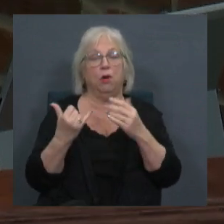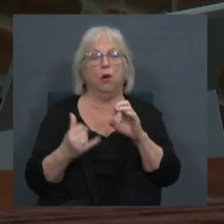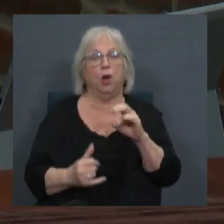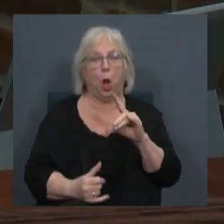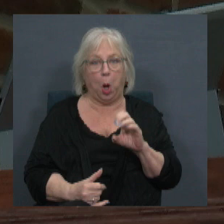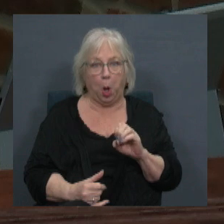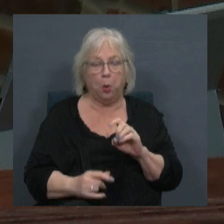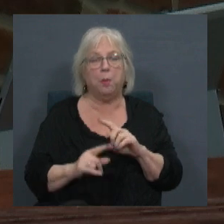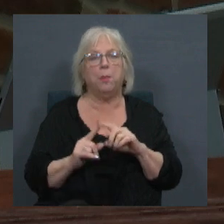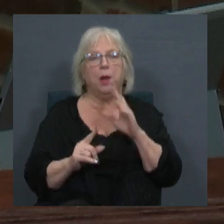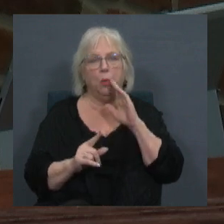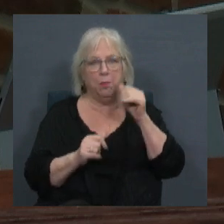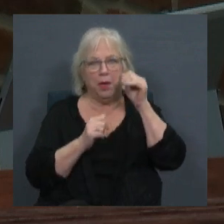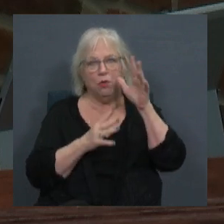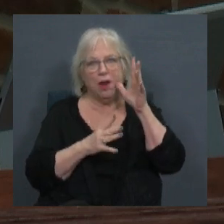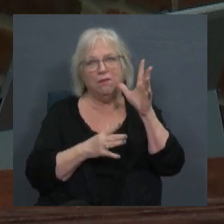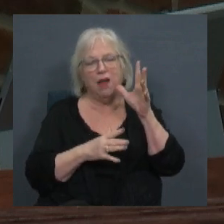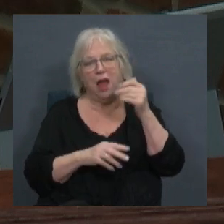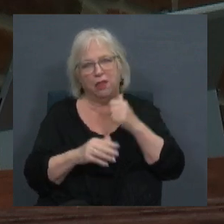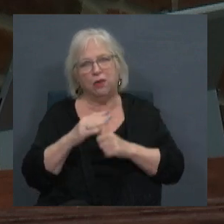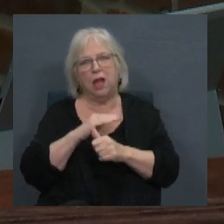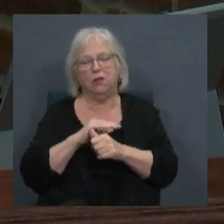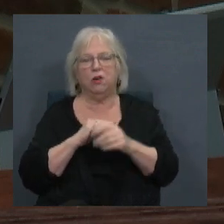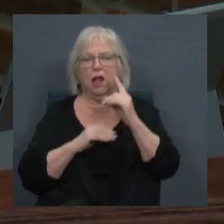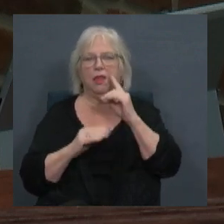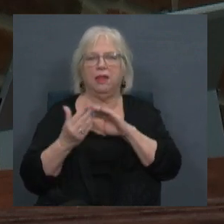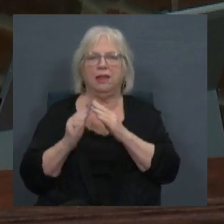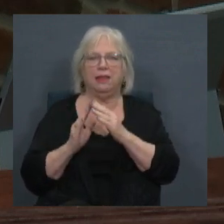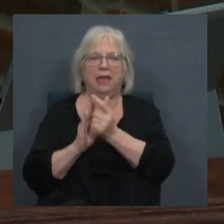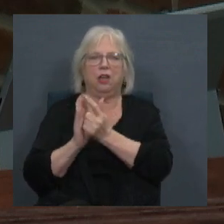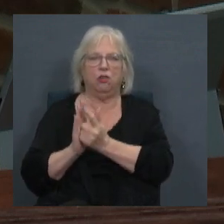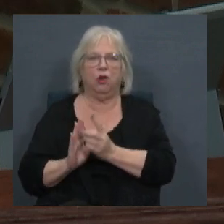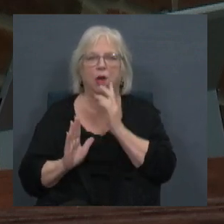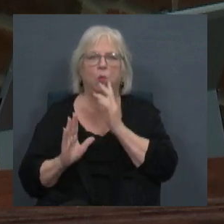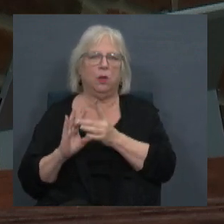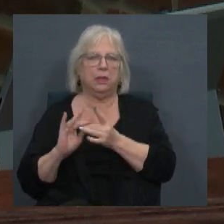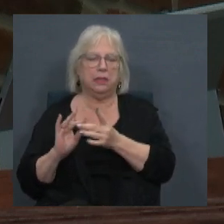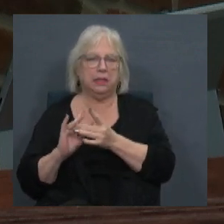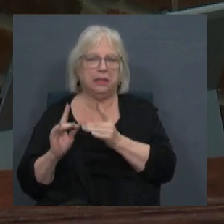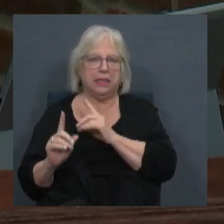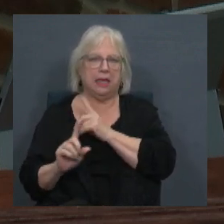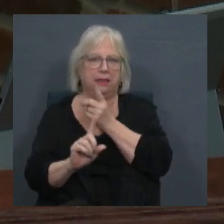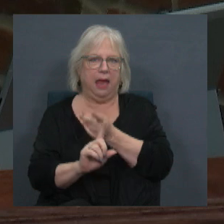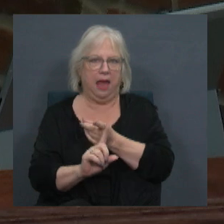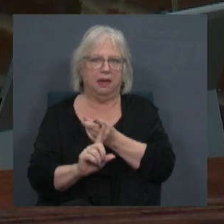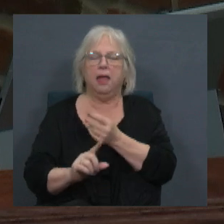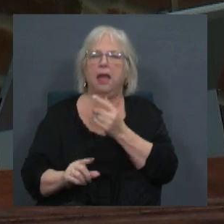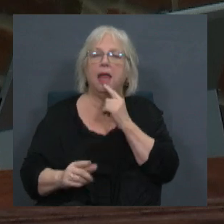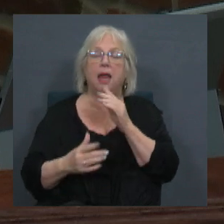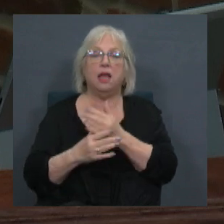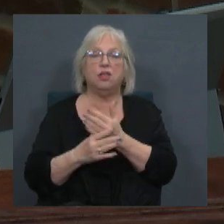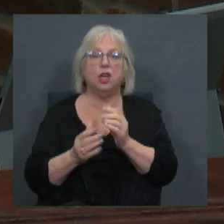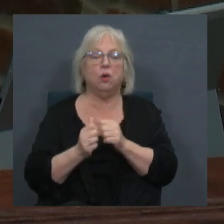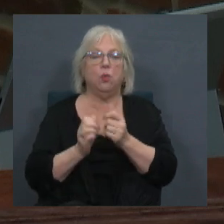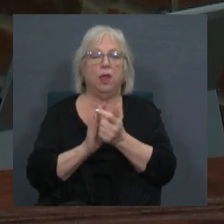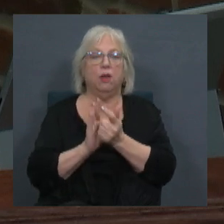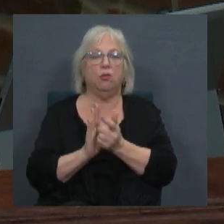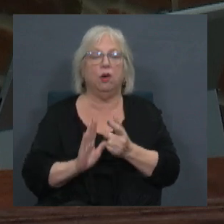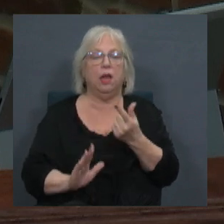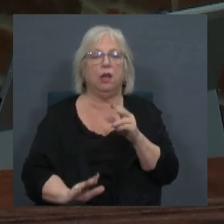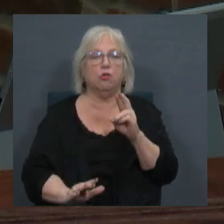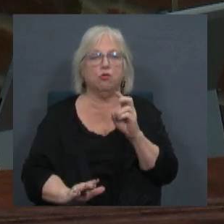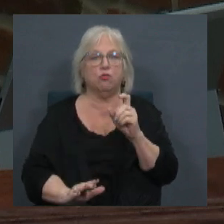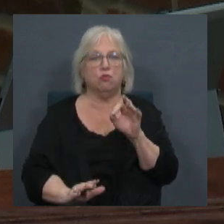that it would be grandfathered in, and I think the city attorney will talk to it. I think the whole deal, and I shared with Attorney Graff here,